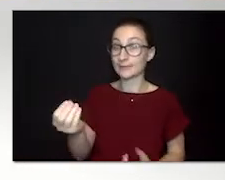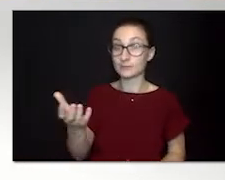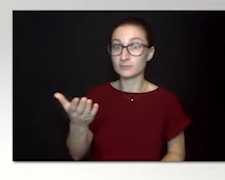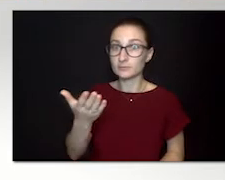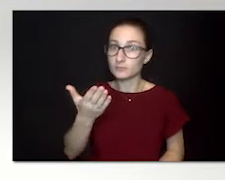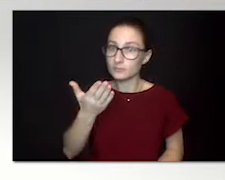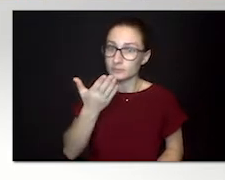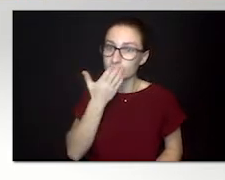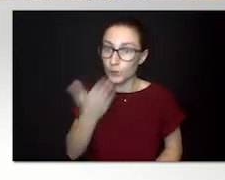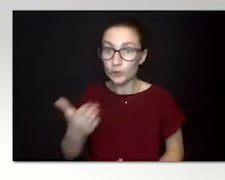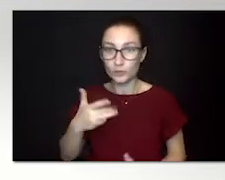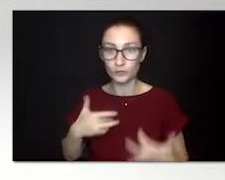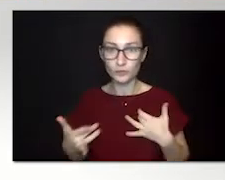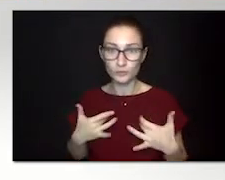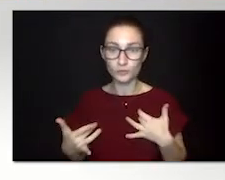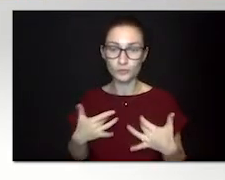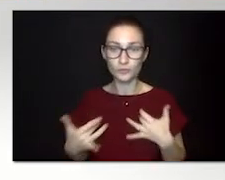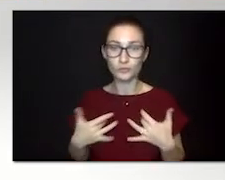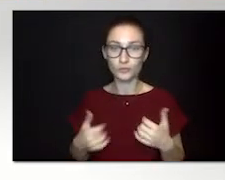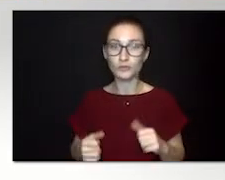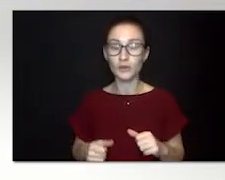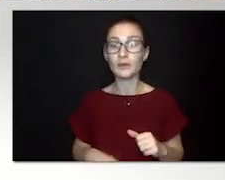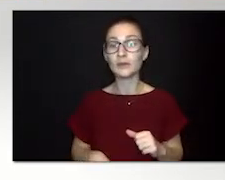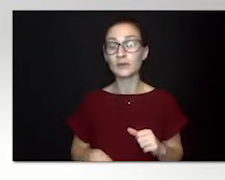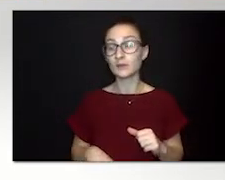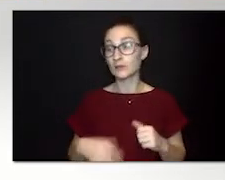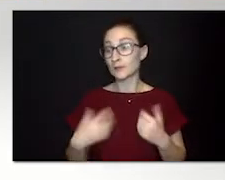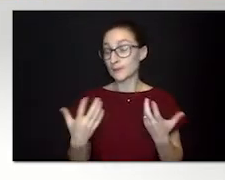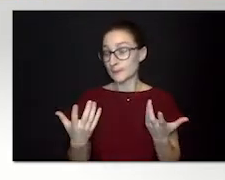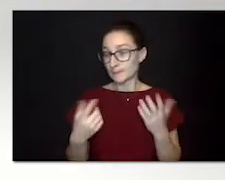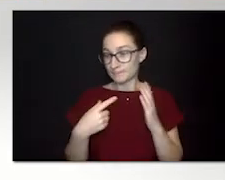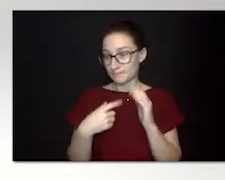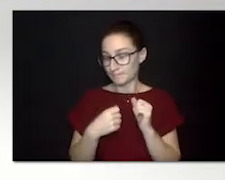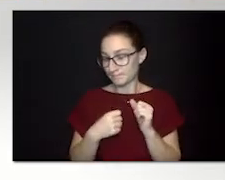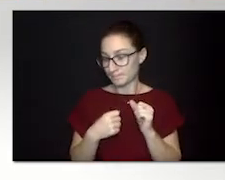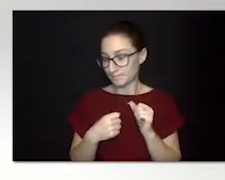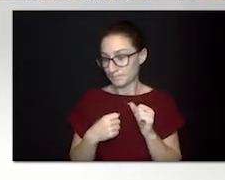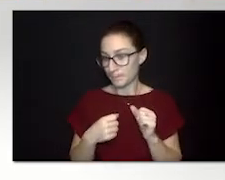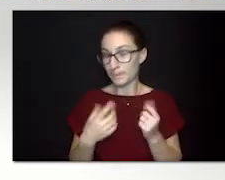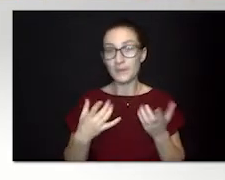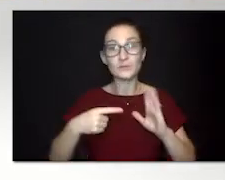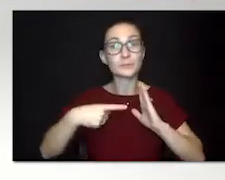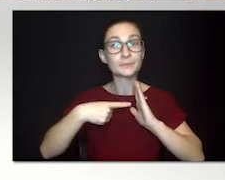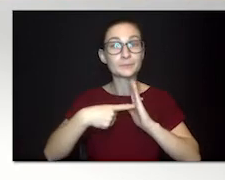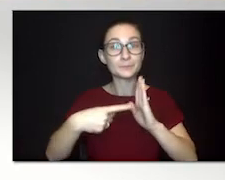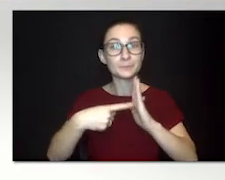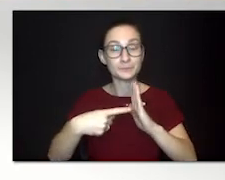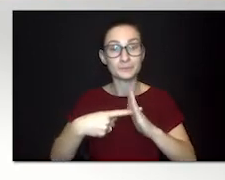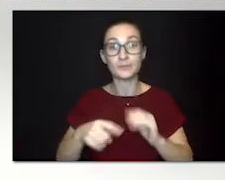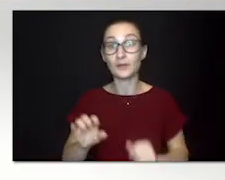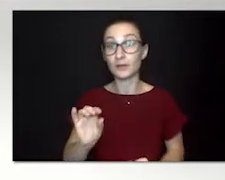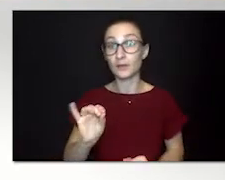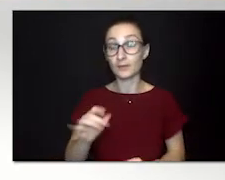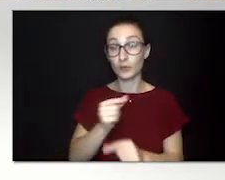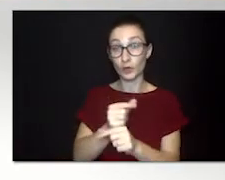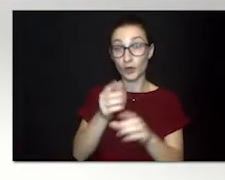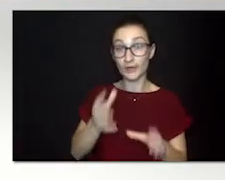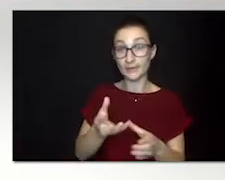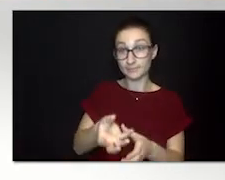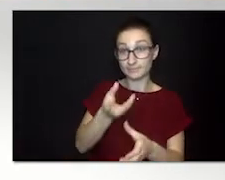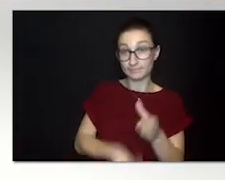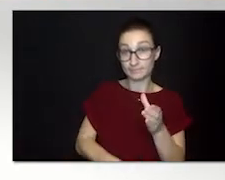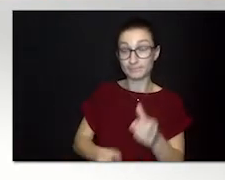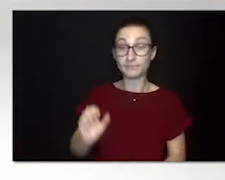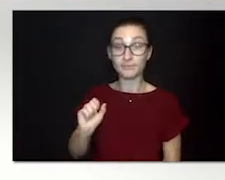question and also a valid concern. So the question and concern are, let's say that the original guardian that's appointed passes